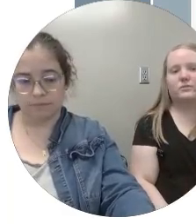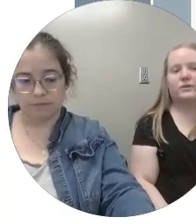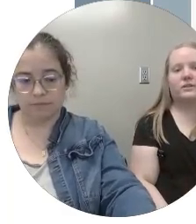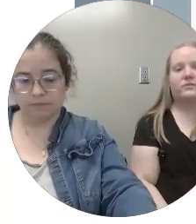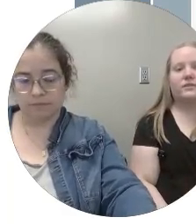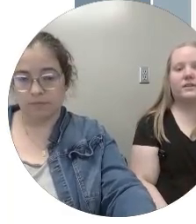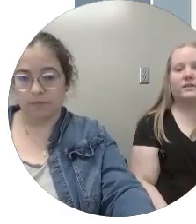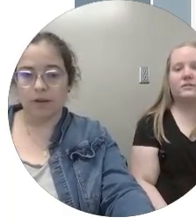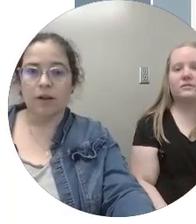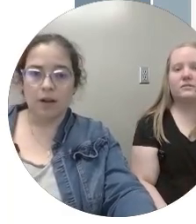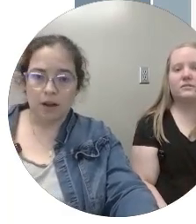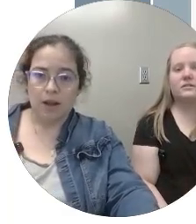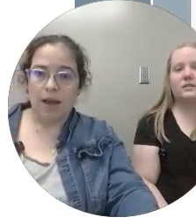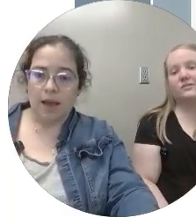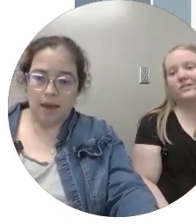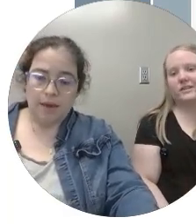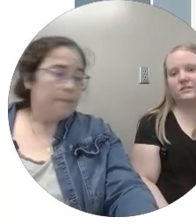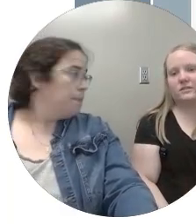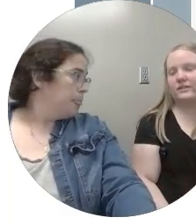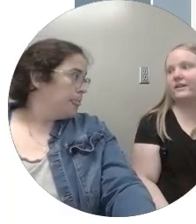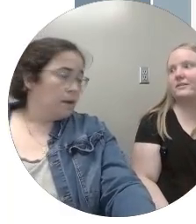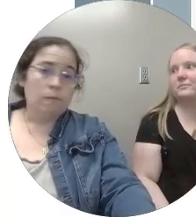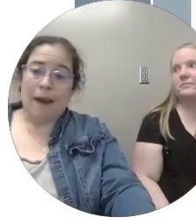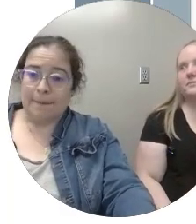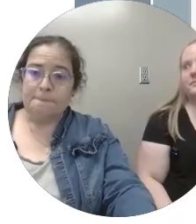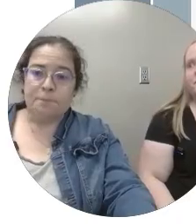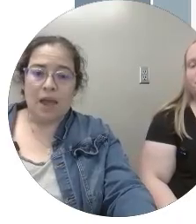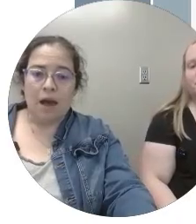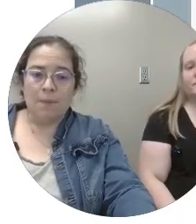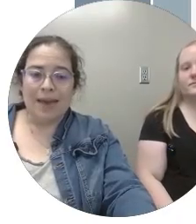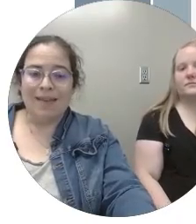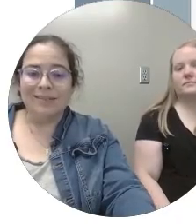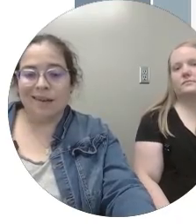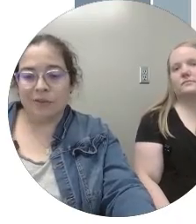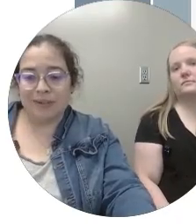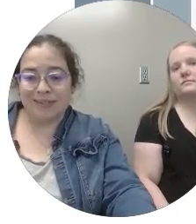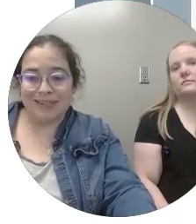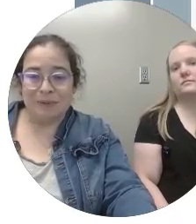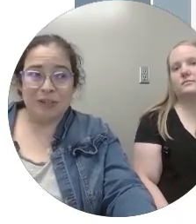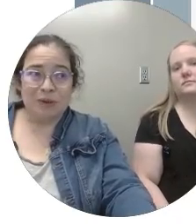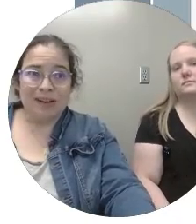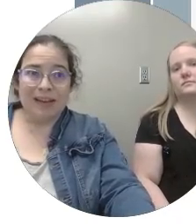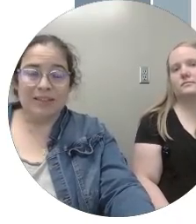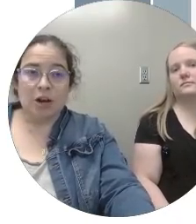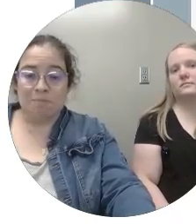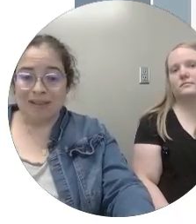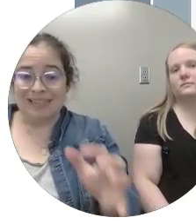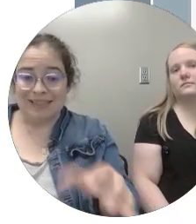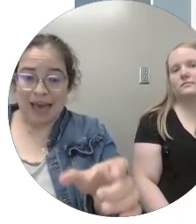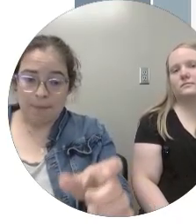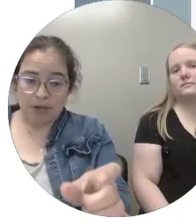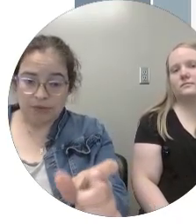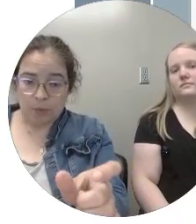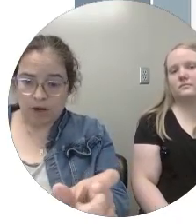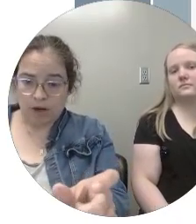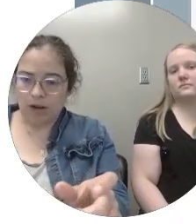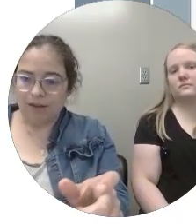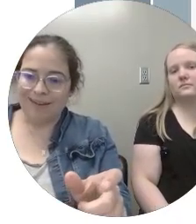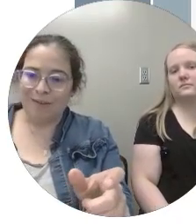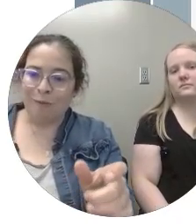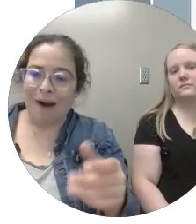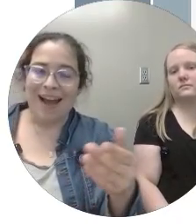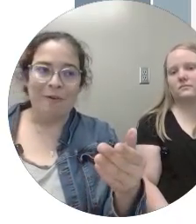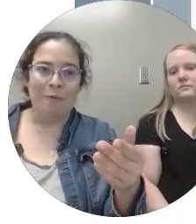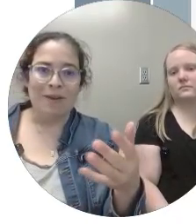that as adults we can help figure out. A lot of our kids aren't there yet. Right. And that's another reason, especially when our kids are missing that much of a